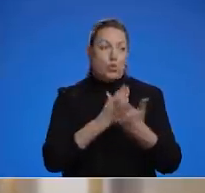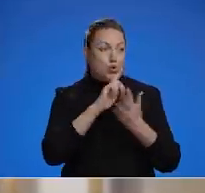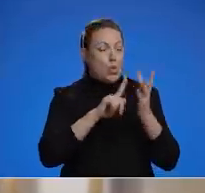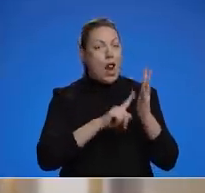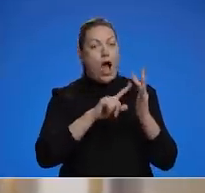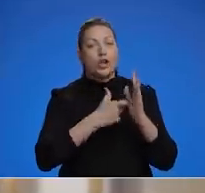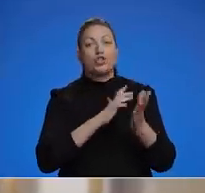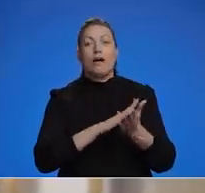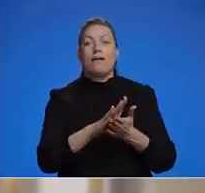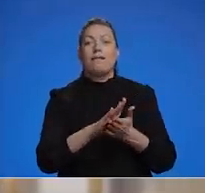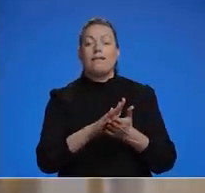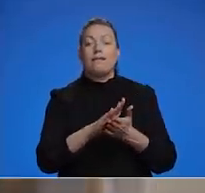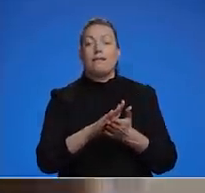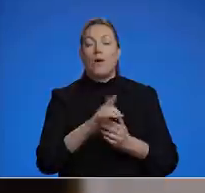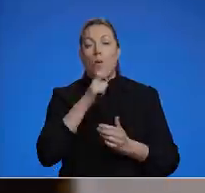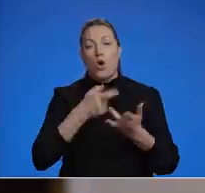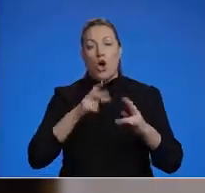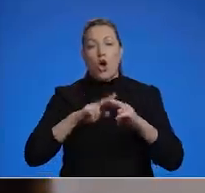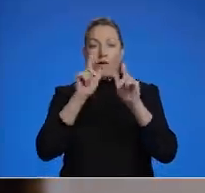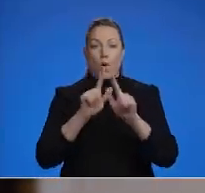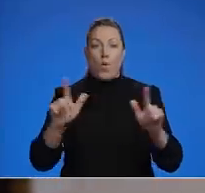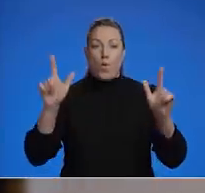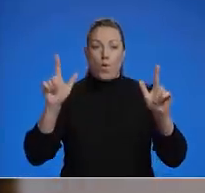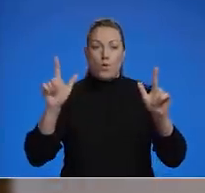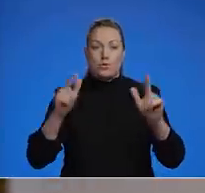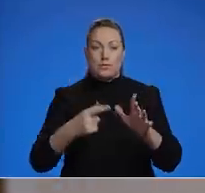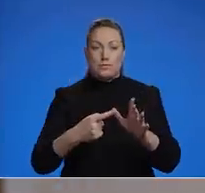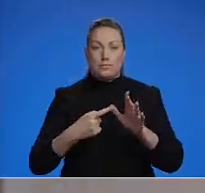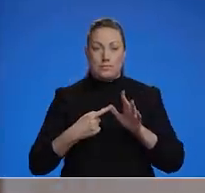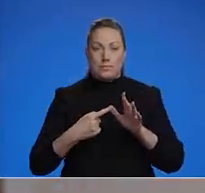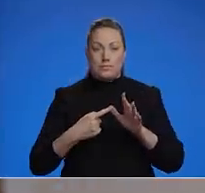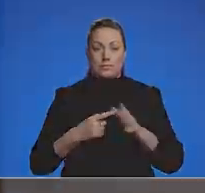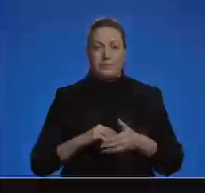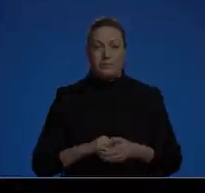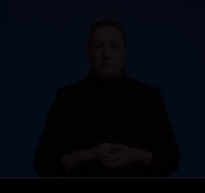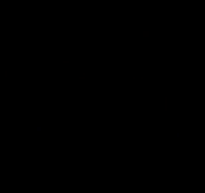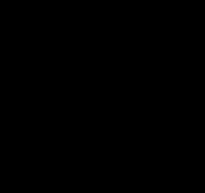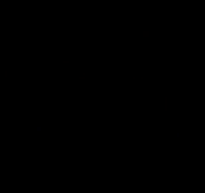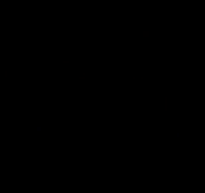through Elijah. The word of the Lord. Thanks be to God.